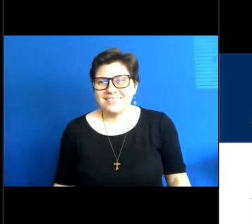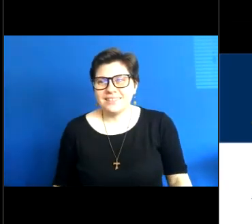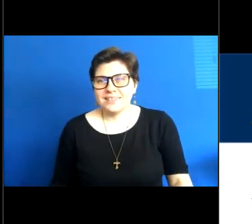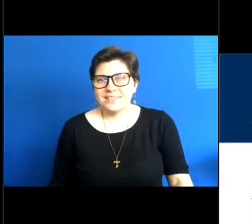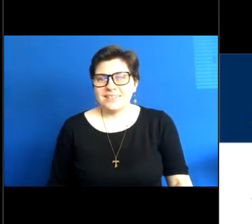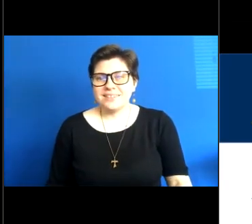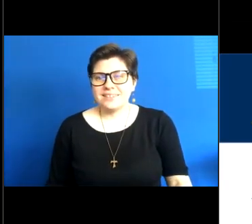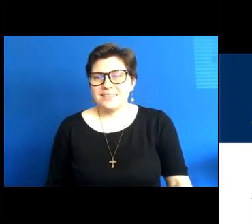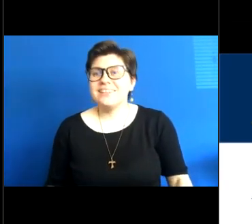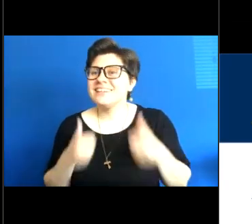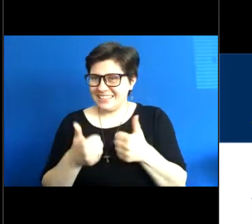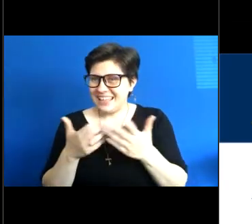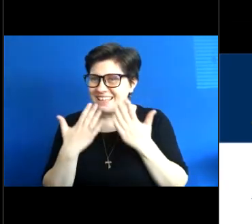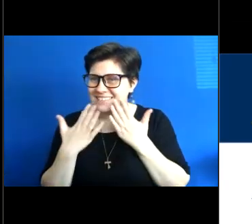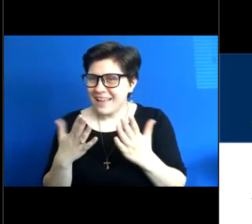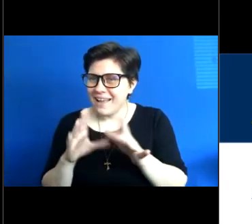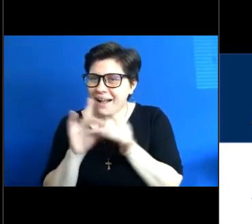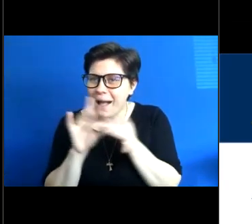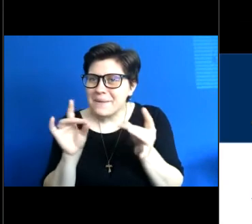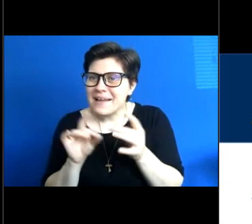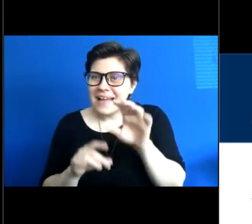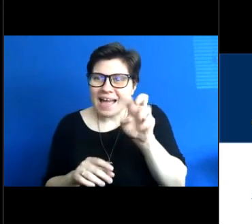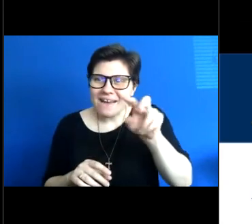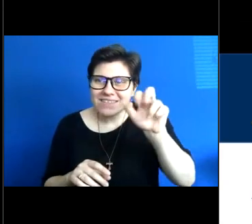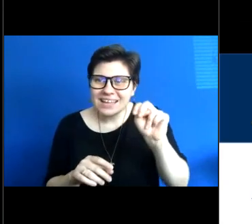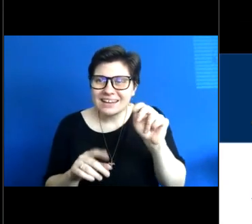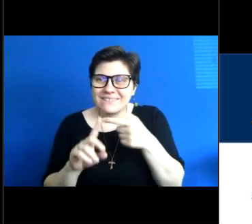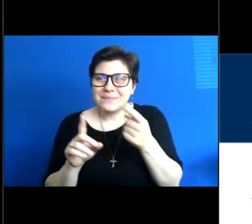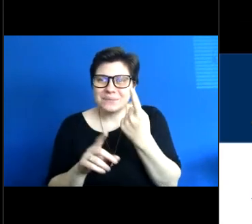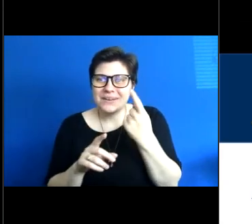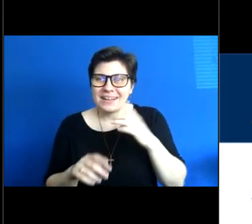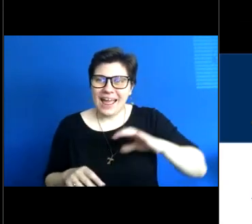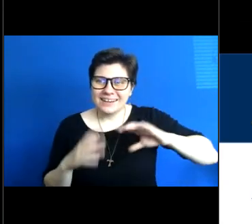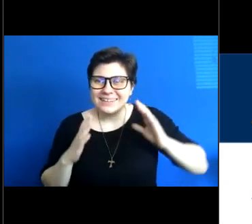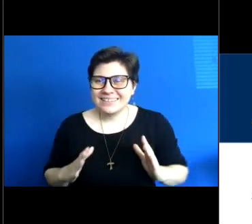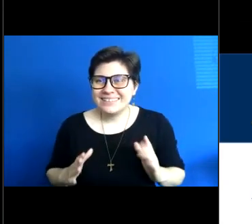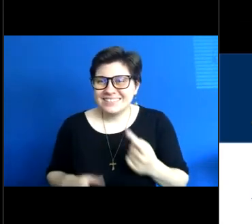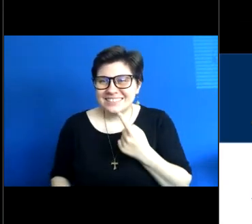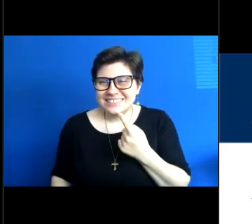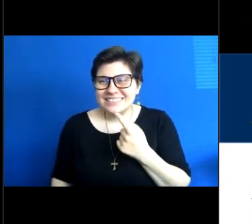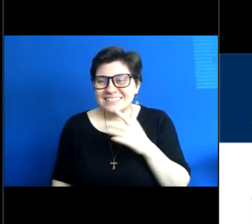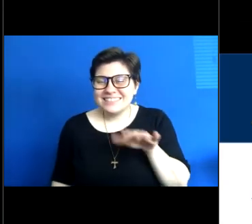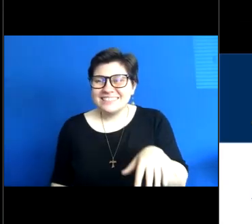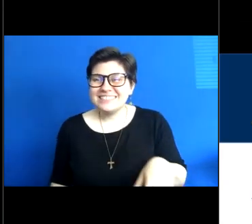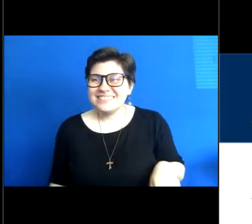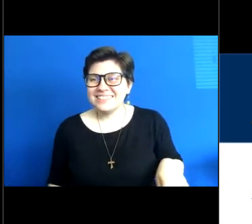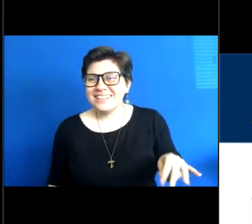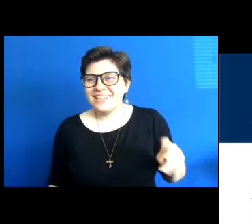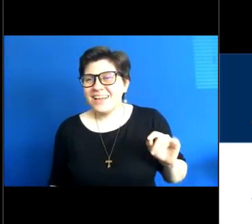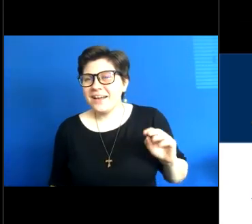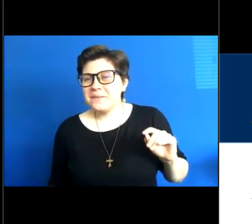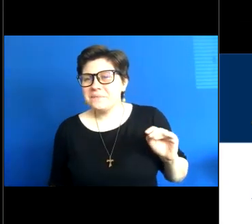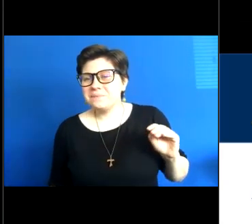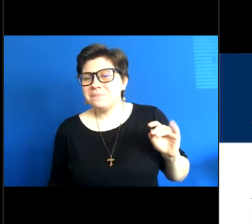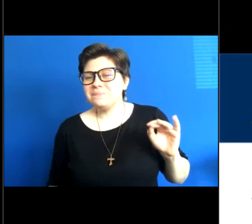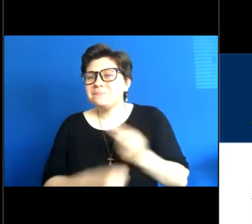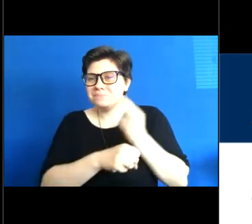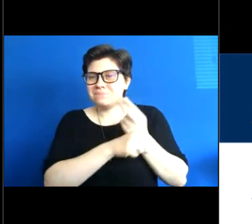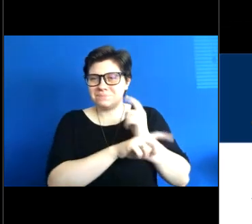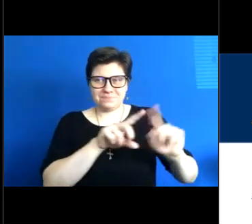Thank you. We have a comment from one of our catechists here about using